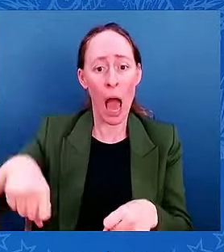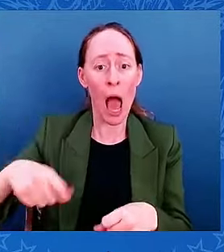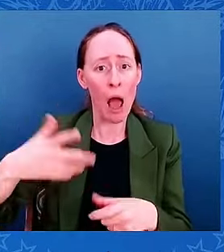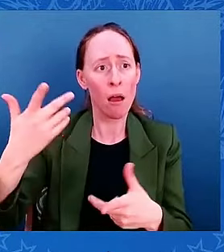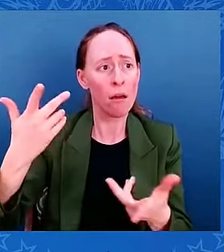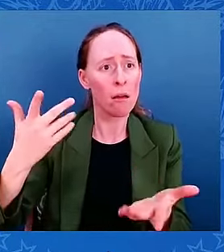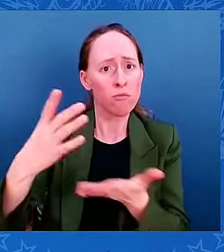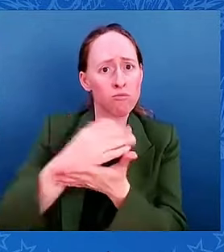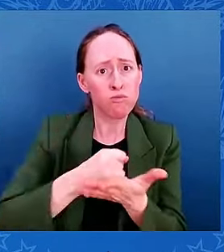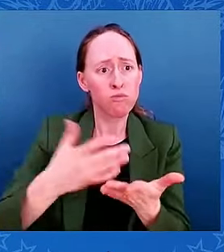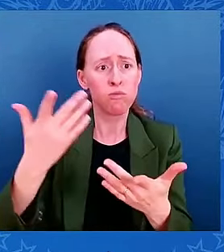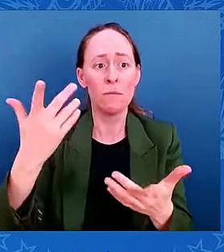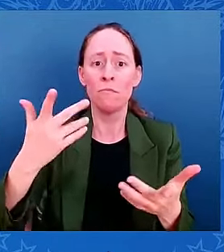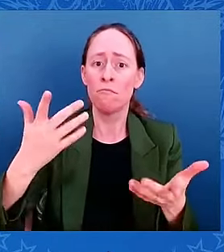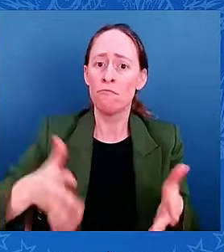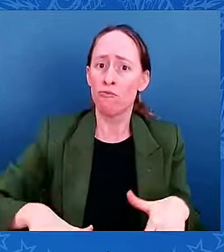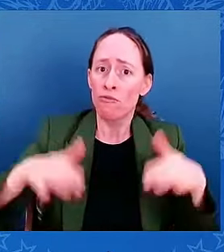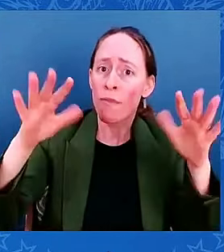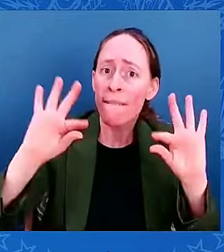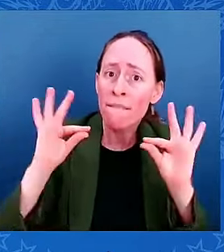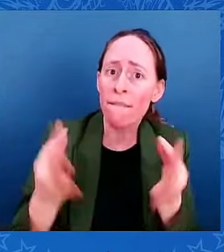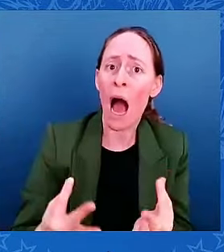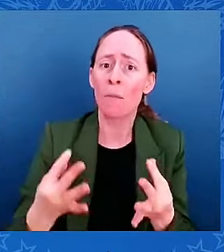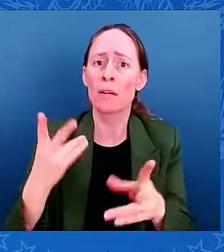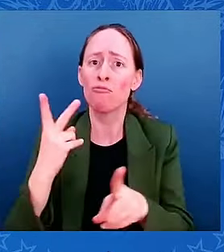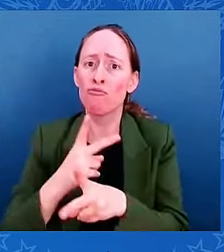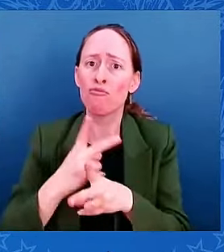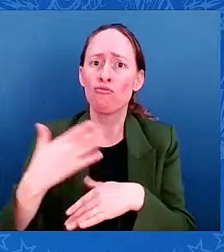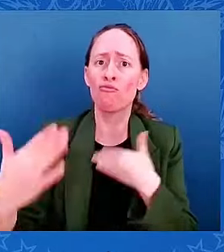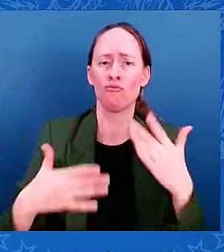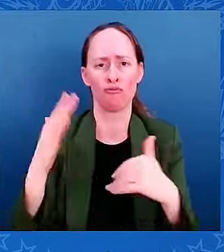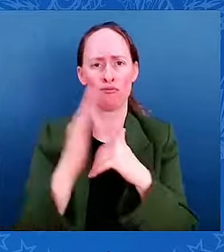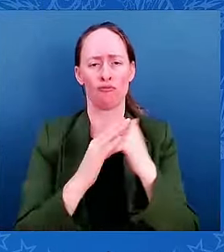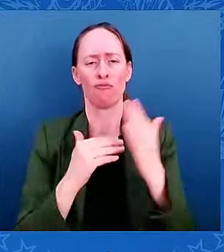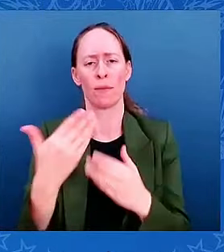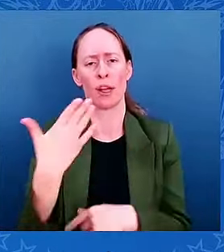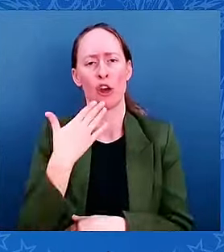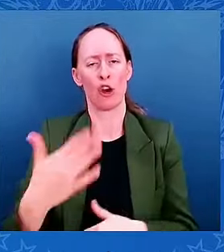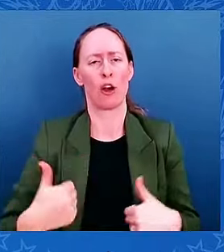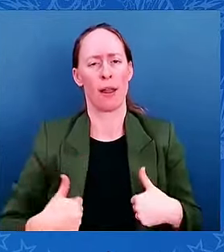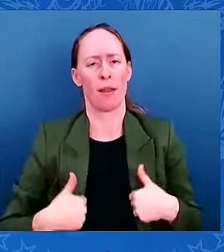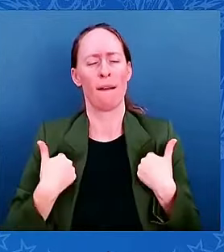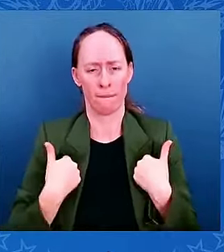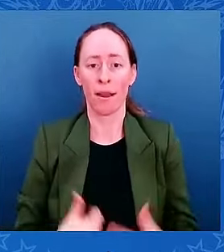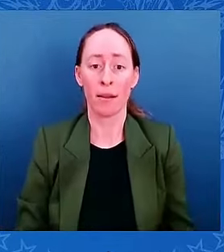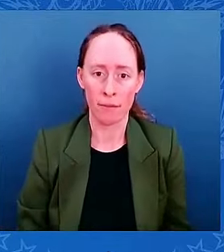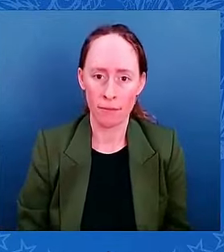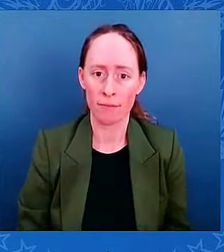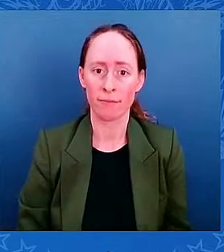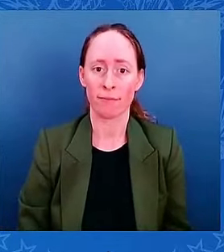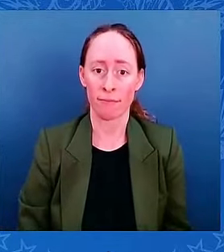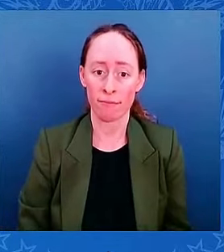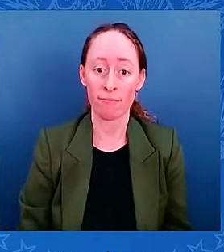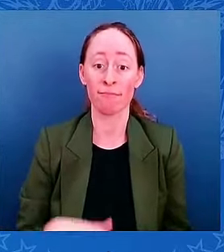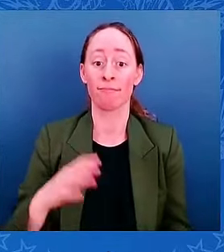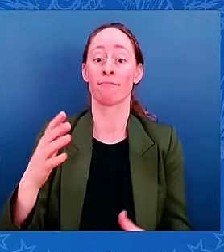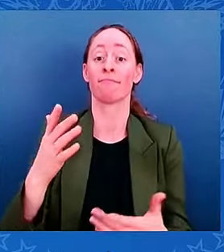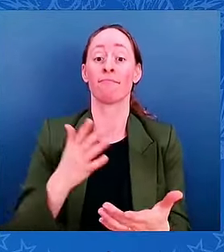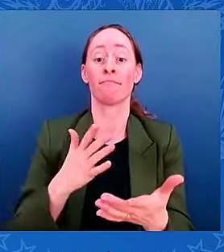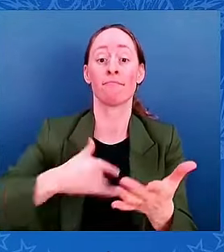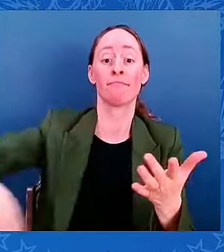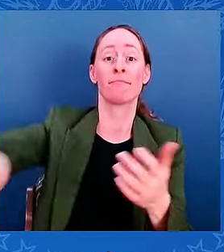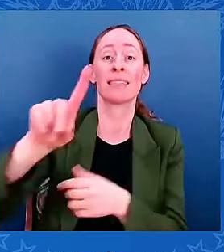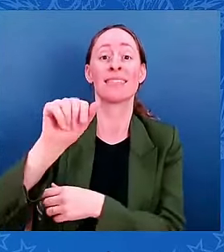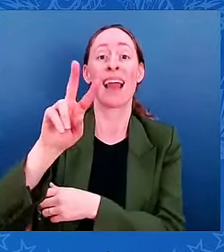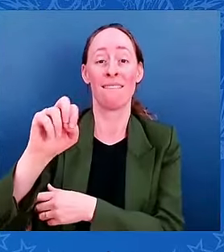wage only applies to construction jobs, and construction jobs are booming. My executive order, though, promotes federal policies to raise